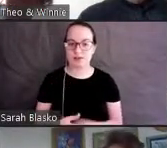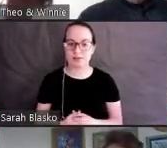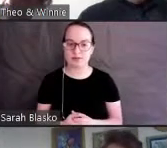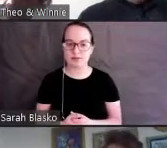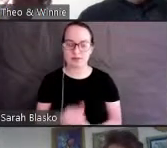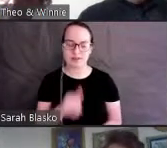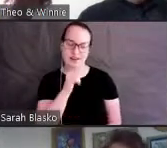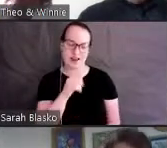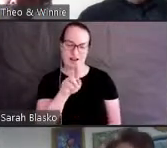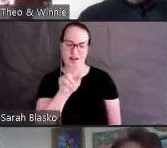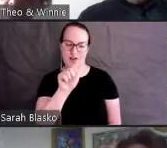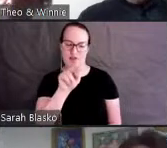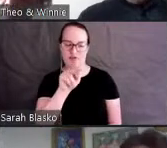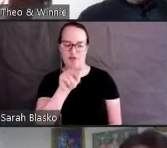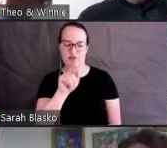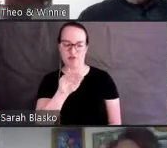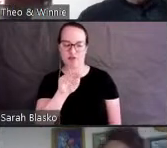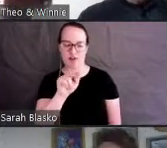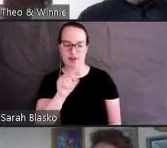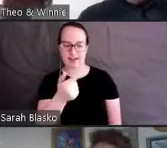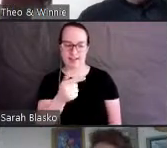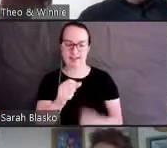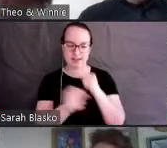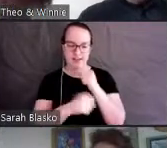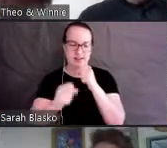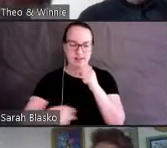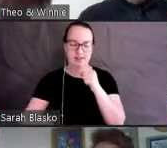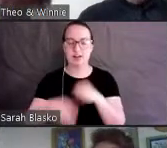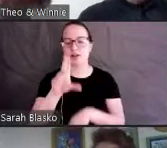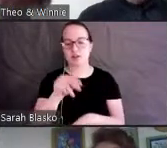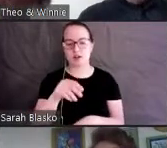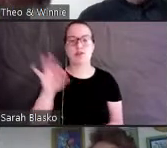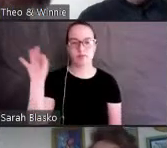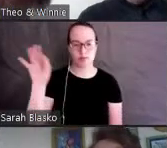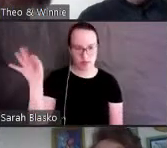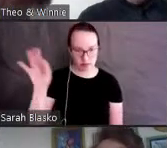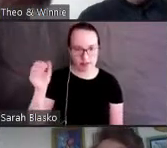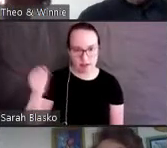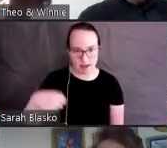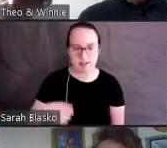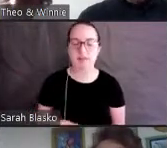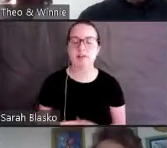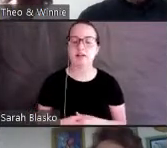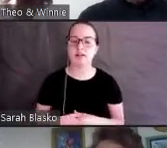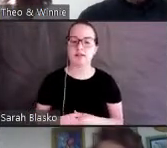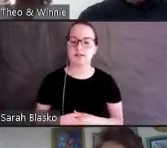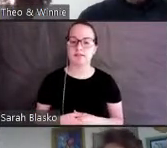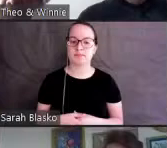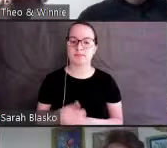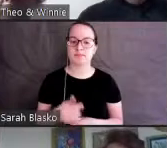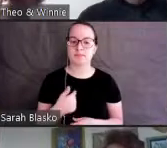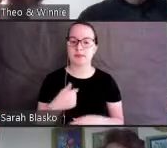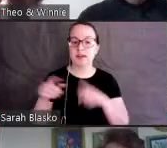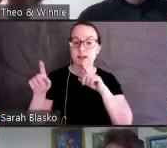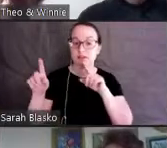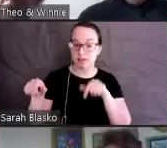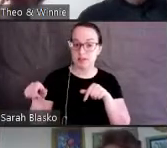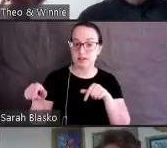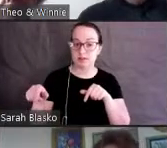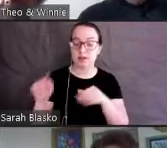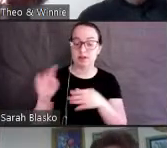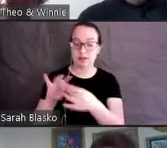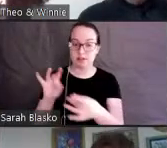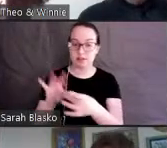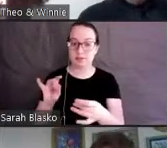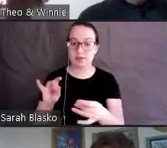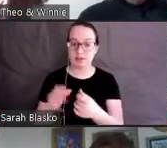would call that preaching, bro. You know, I get to respond to the message and, you know, talk a little bit about communion. And just the